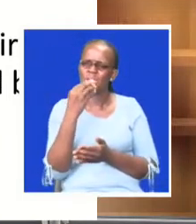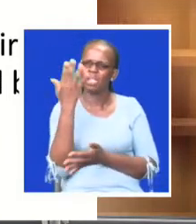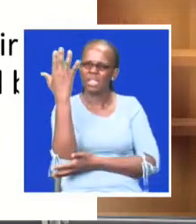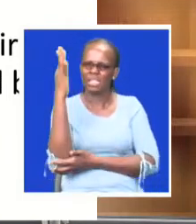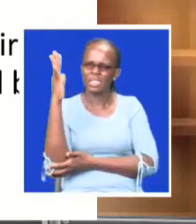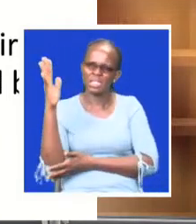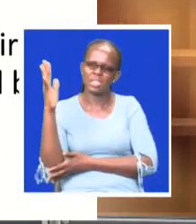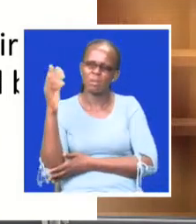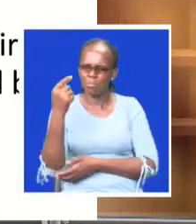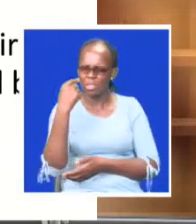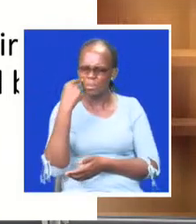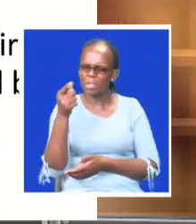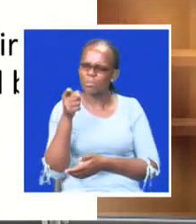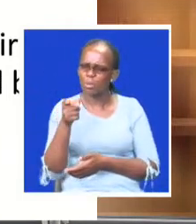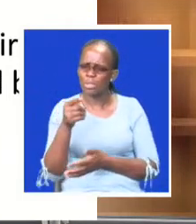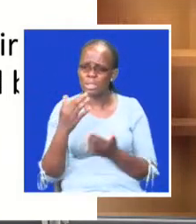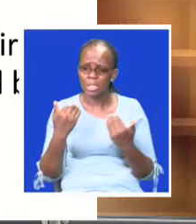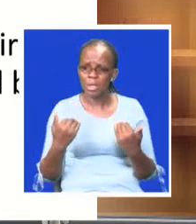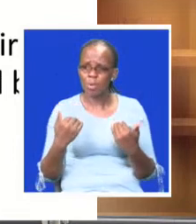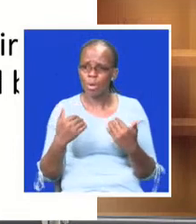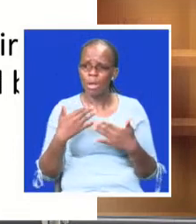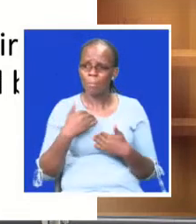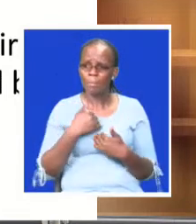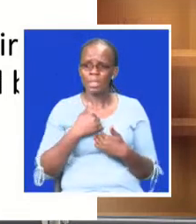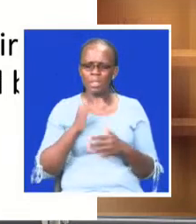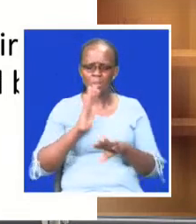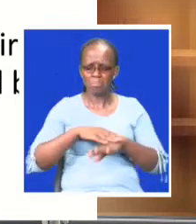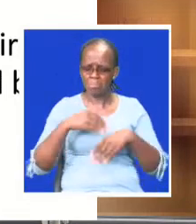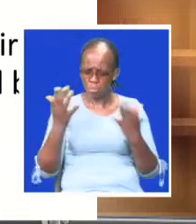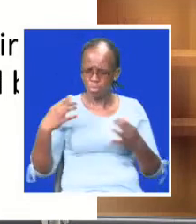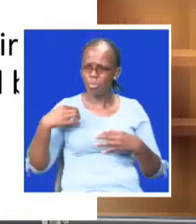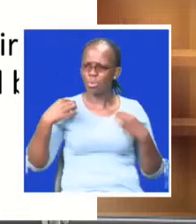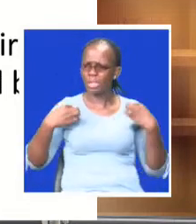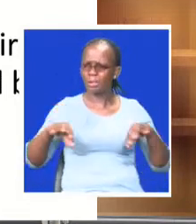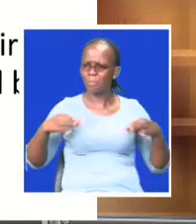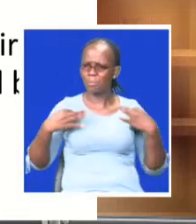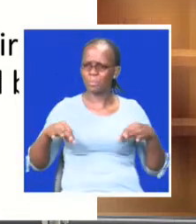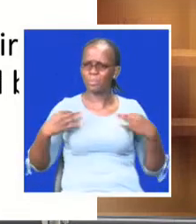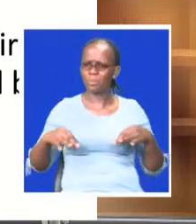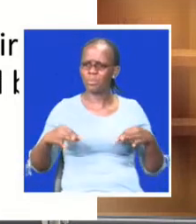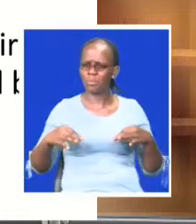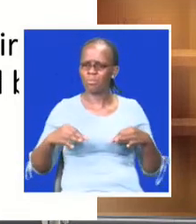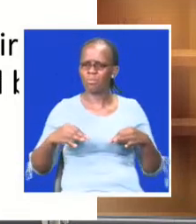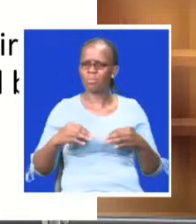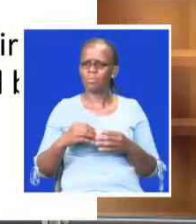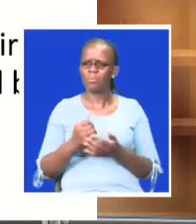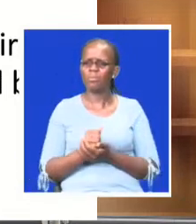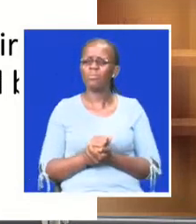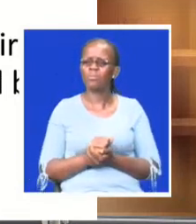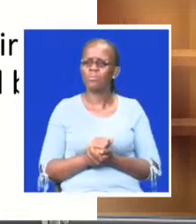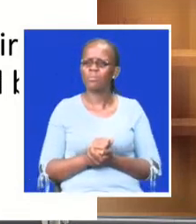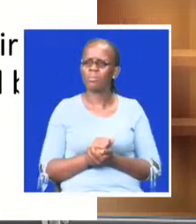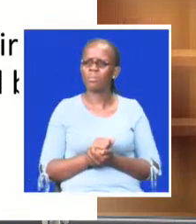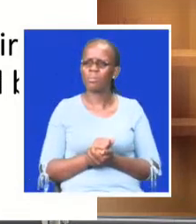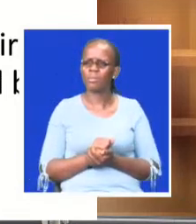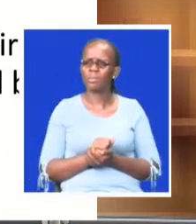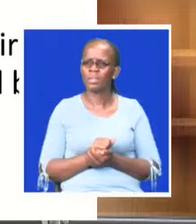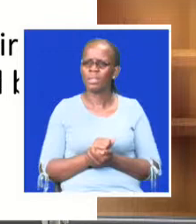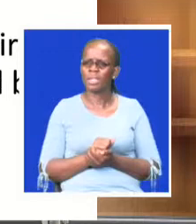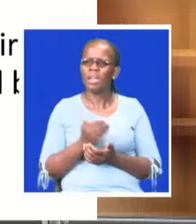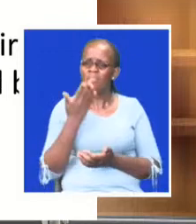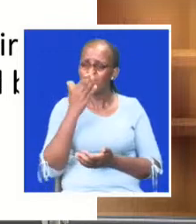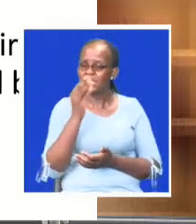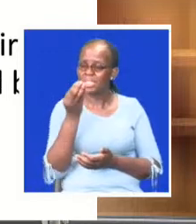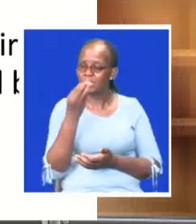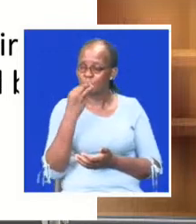naked. They hadn't realized before that they were naked. But after eating from the tree, they realized that they